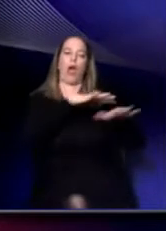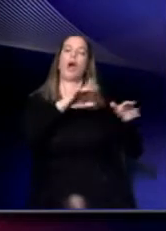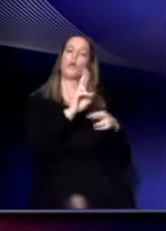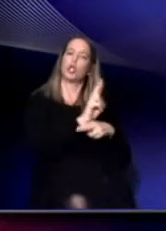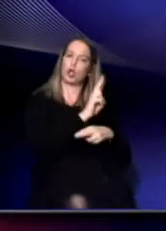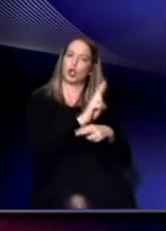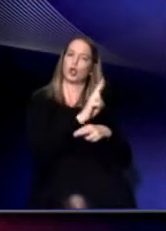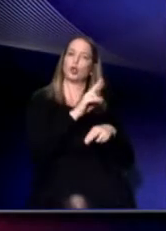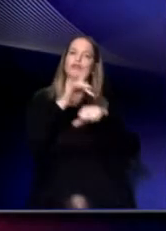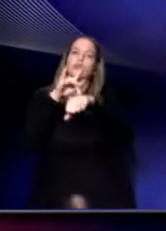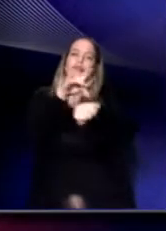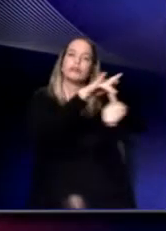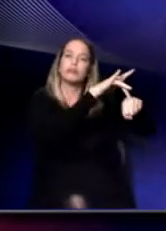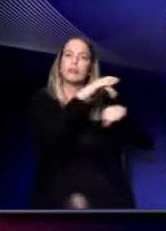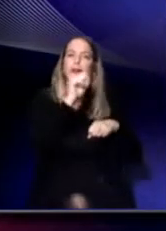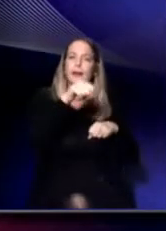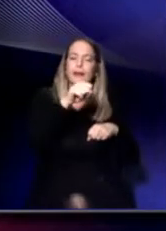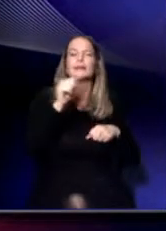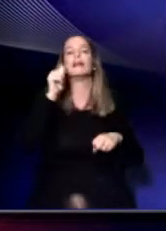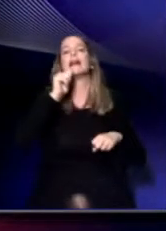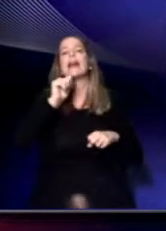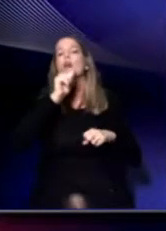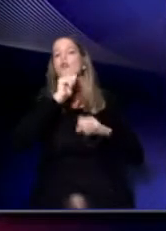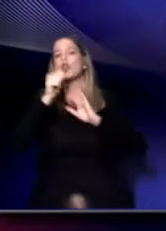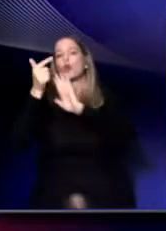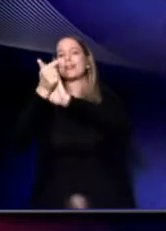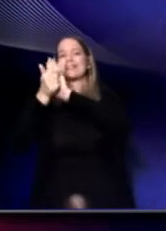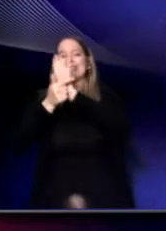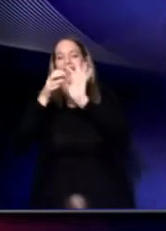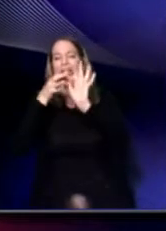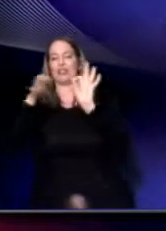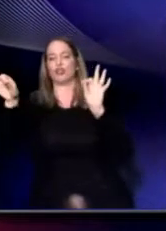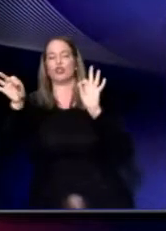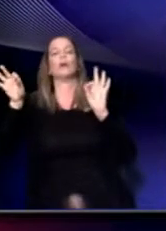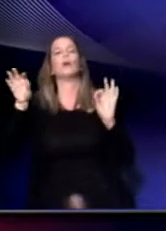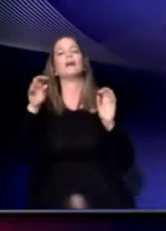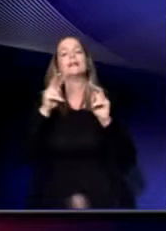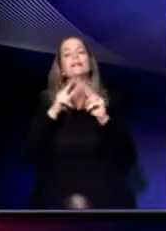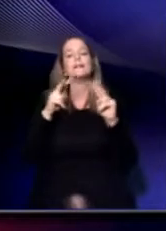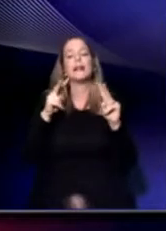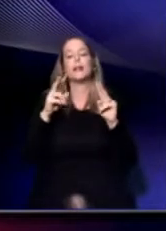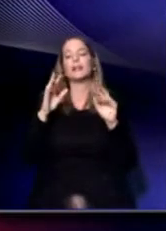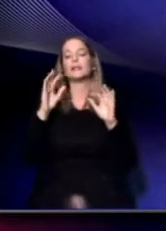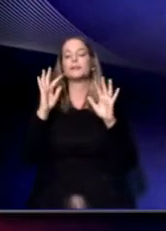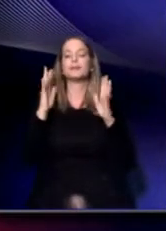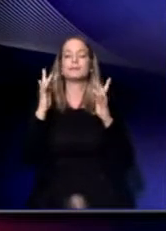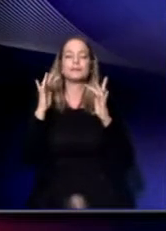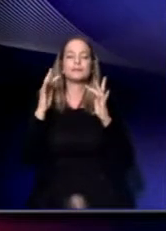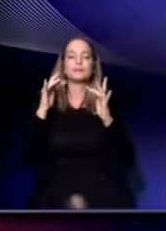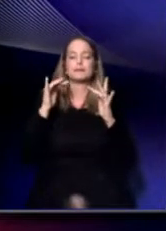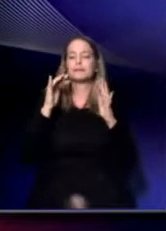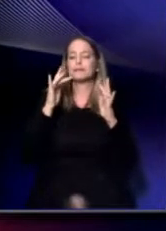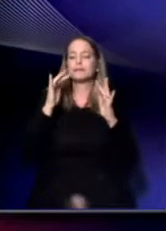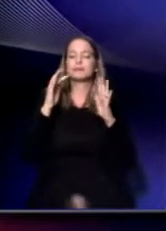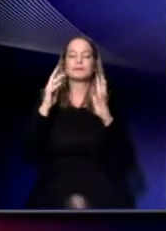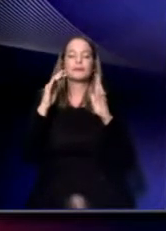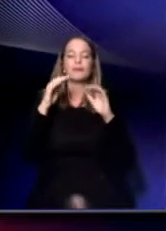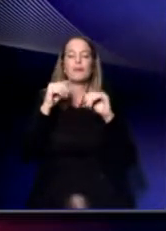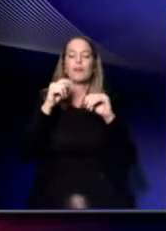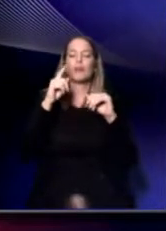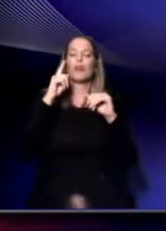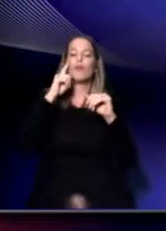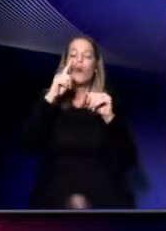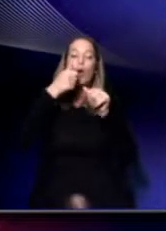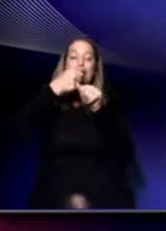Arizona statute gives a very conservative square footage per gen ed